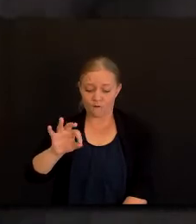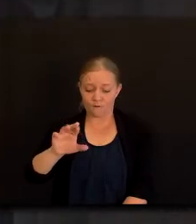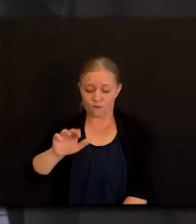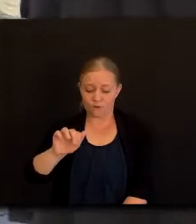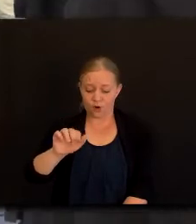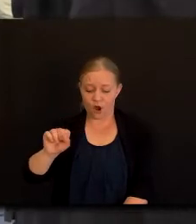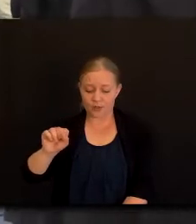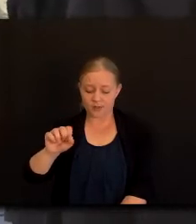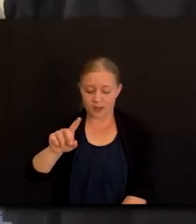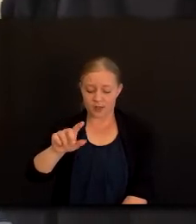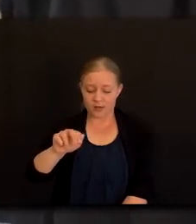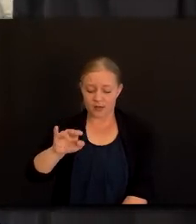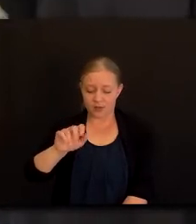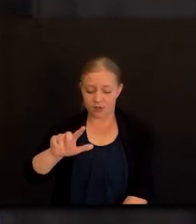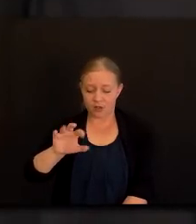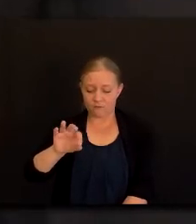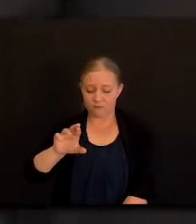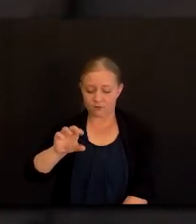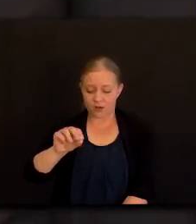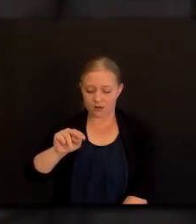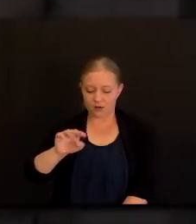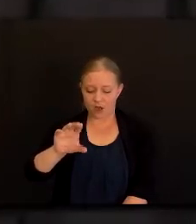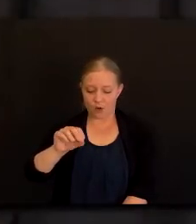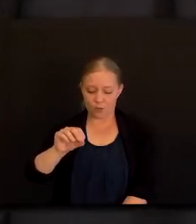Daniel Evan Franco.